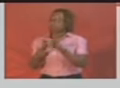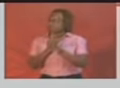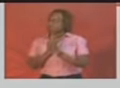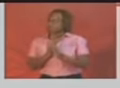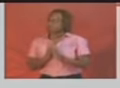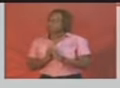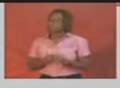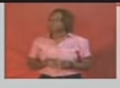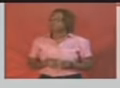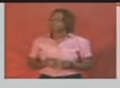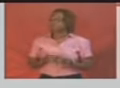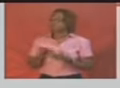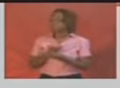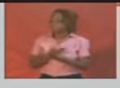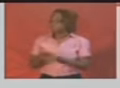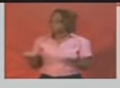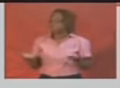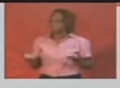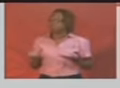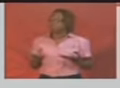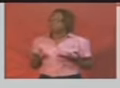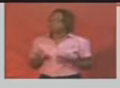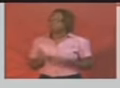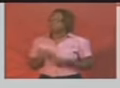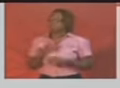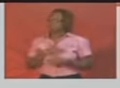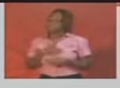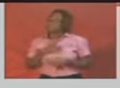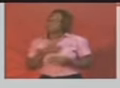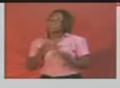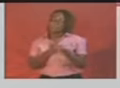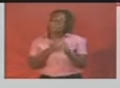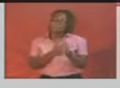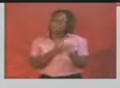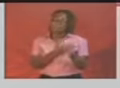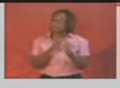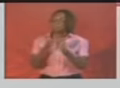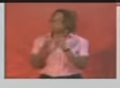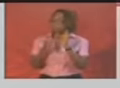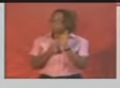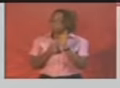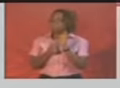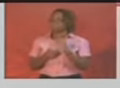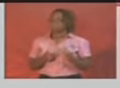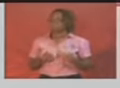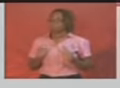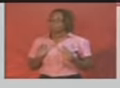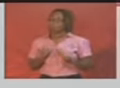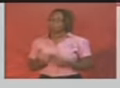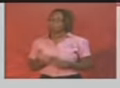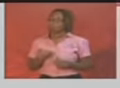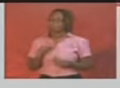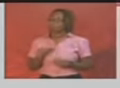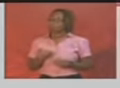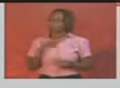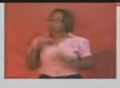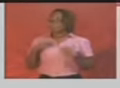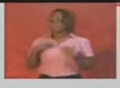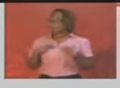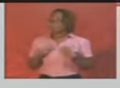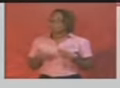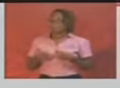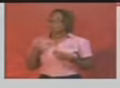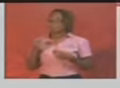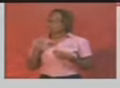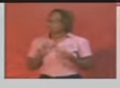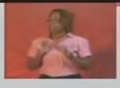regulations. Again, both in whatever gathering you may have, that you try to maintain the public health regulations as it